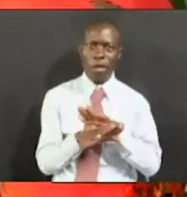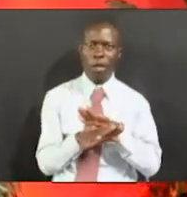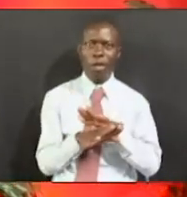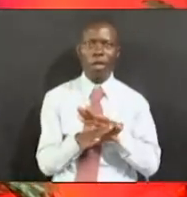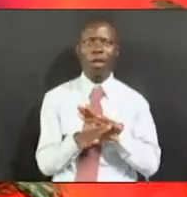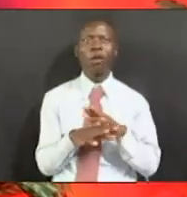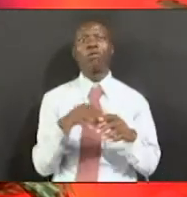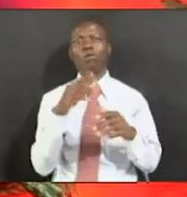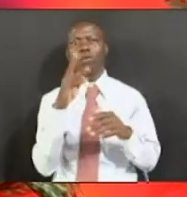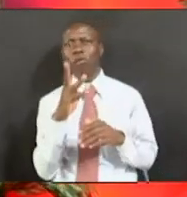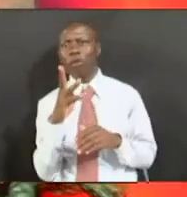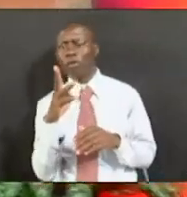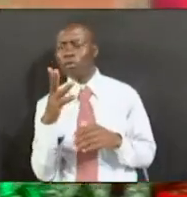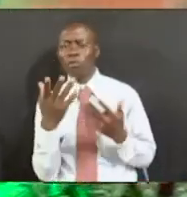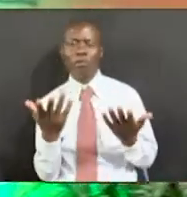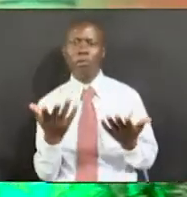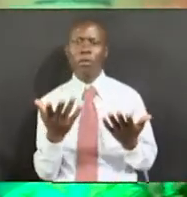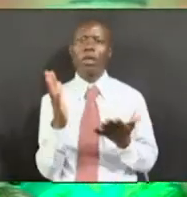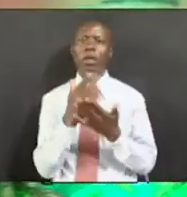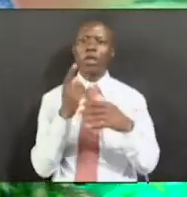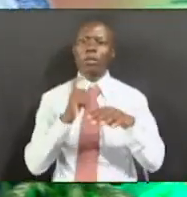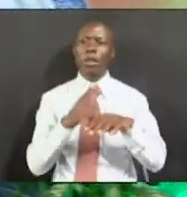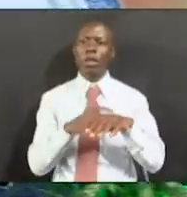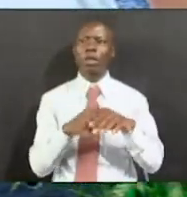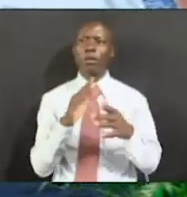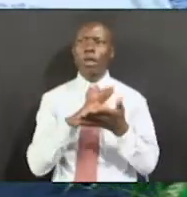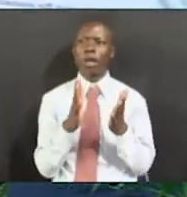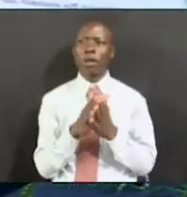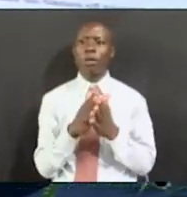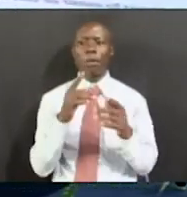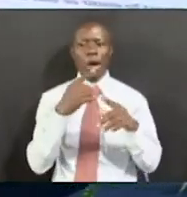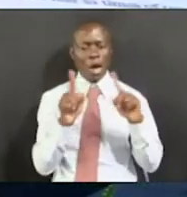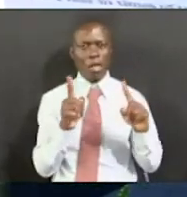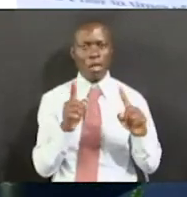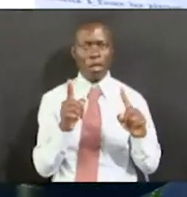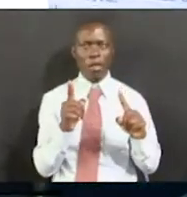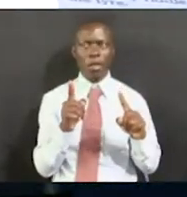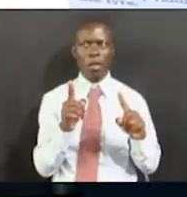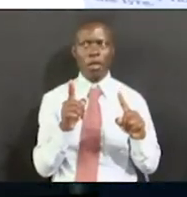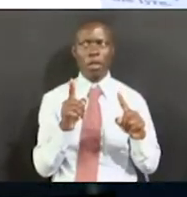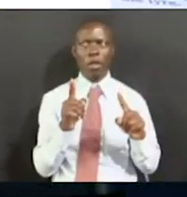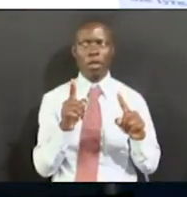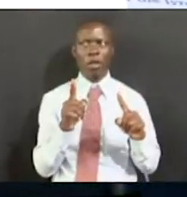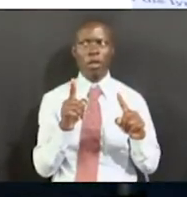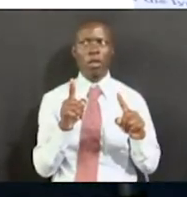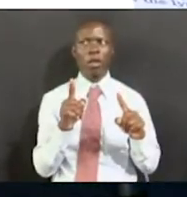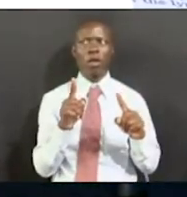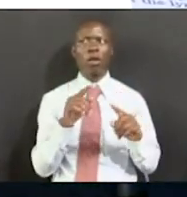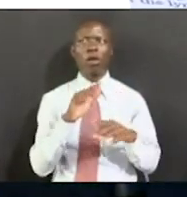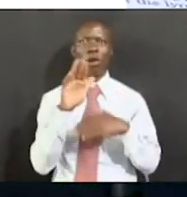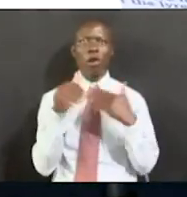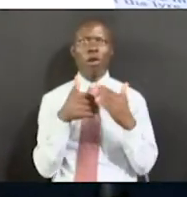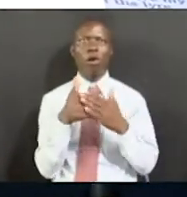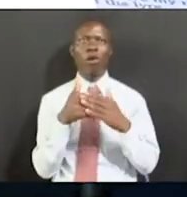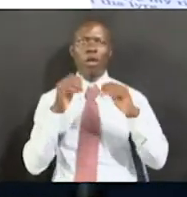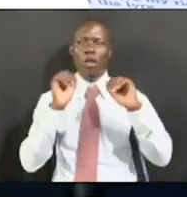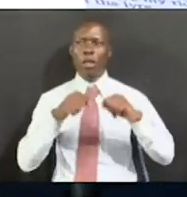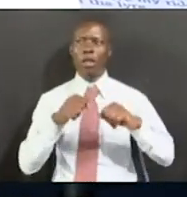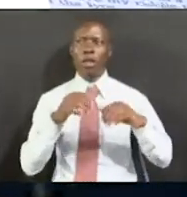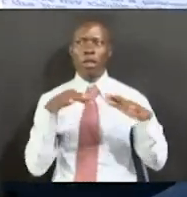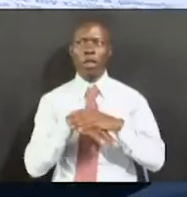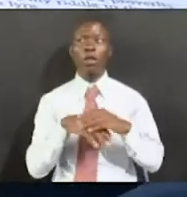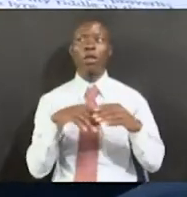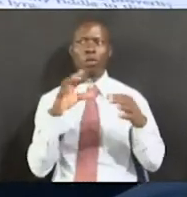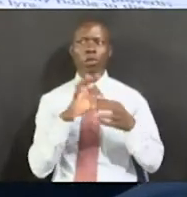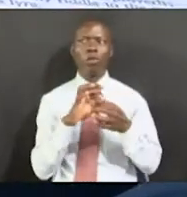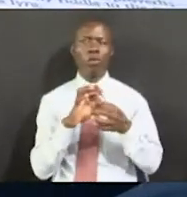or four. Sometimes he could come up back home bleeding, but he knew that